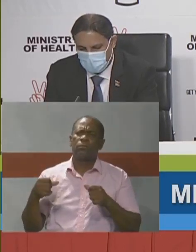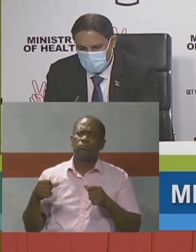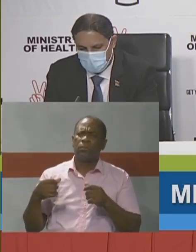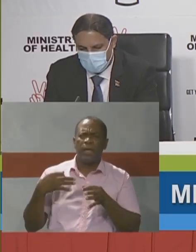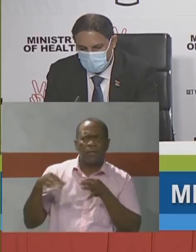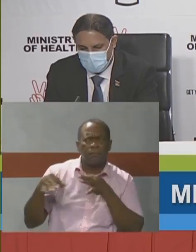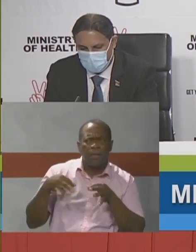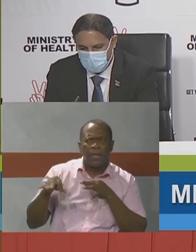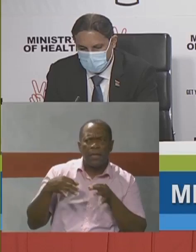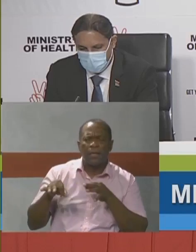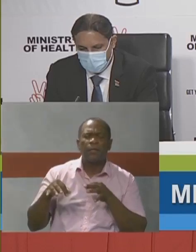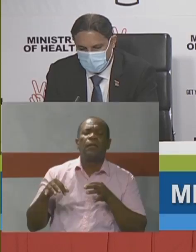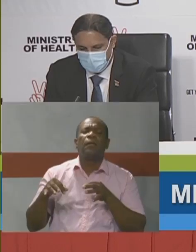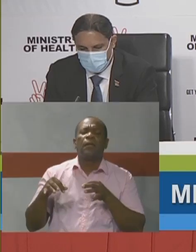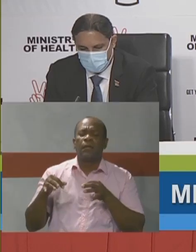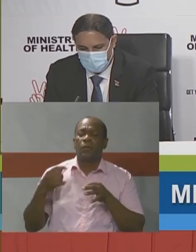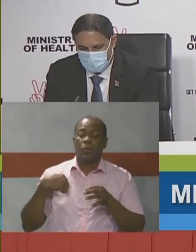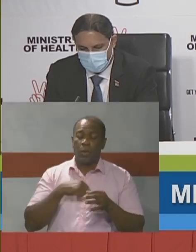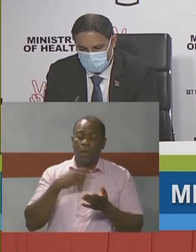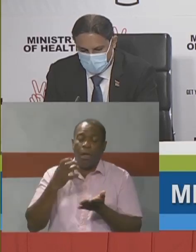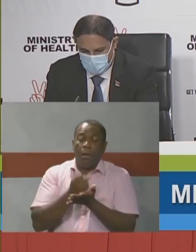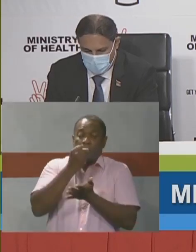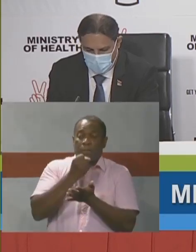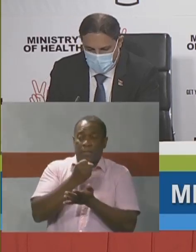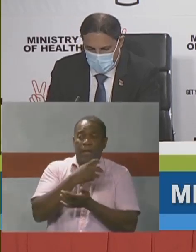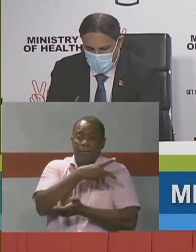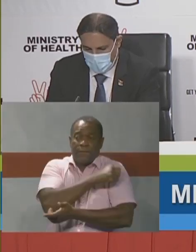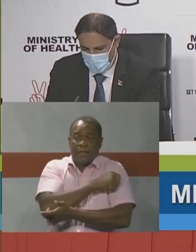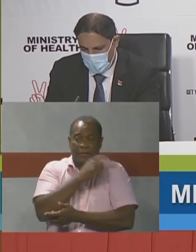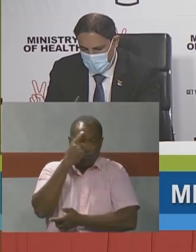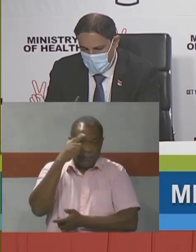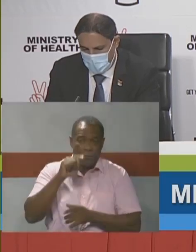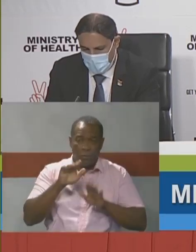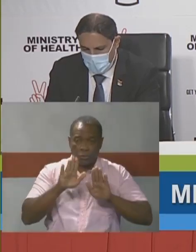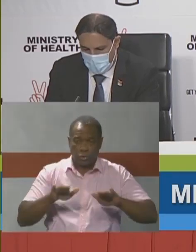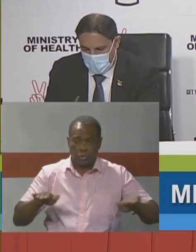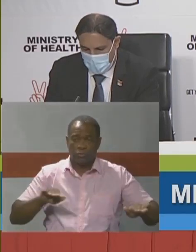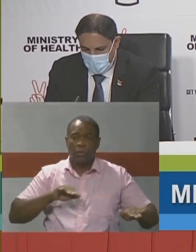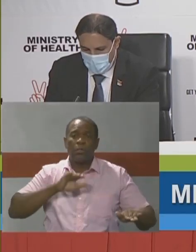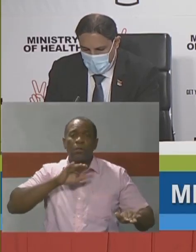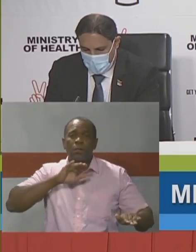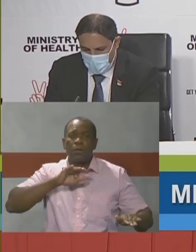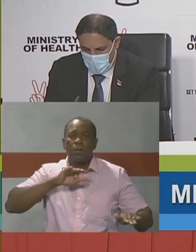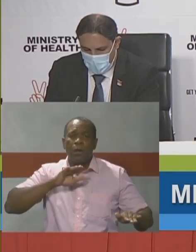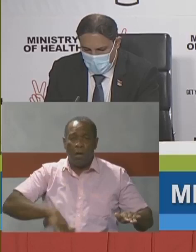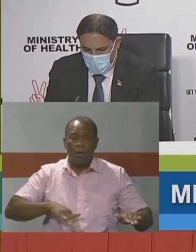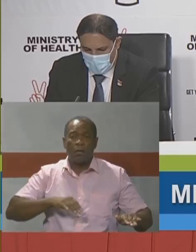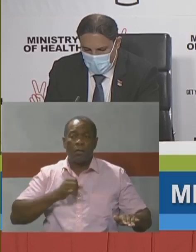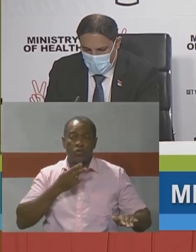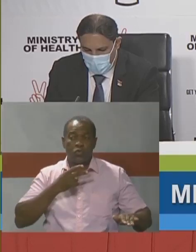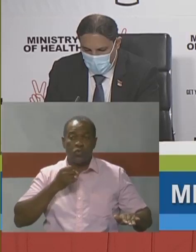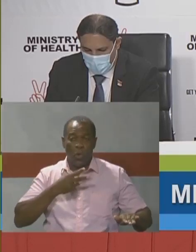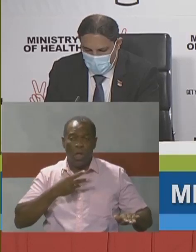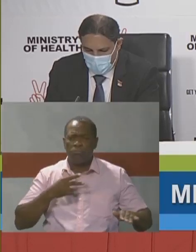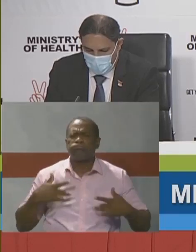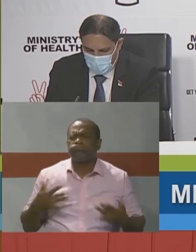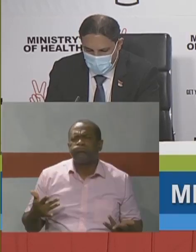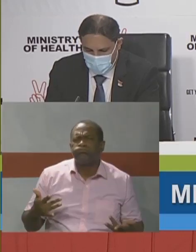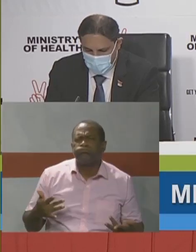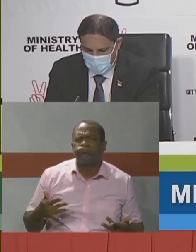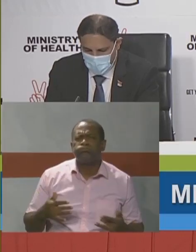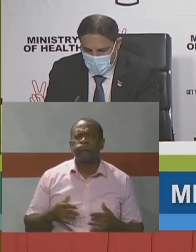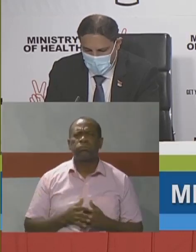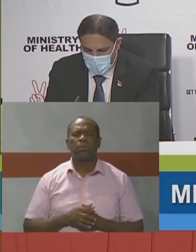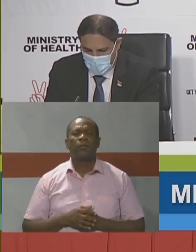for those under 12? And secondly, Chief Medical Officer Dr. Parasram, we saw that